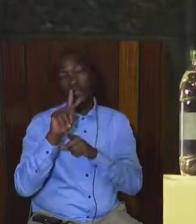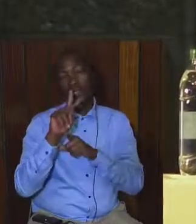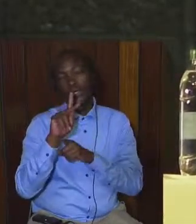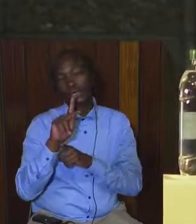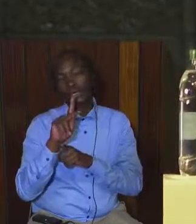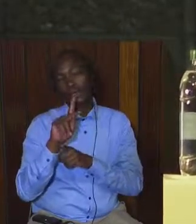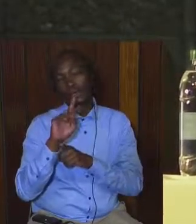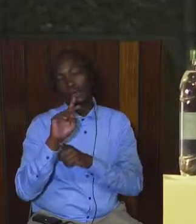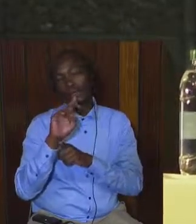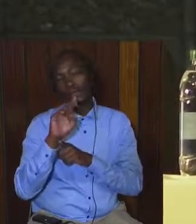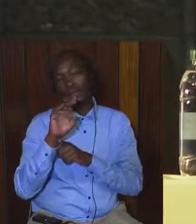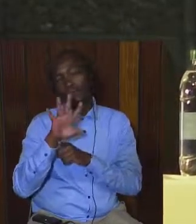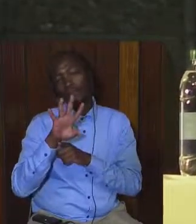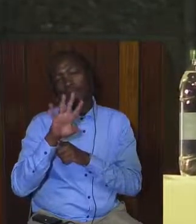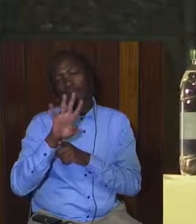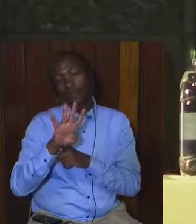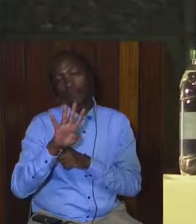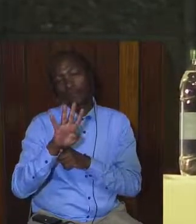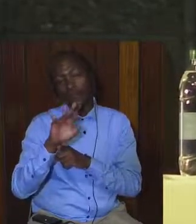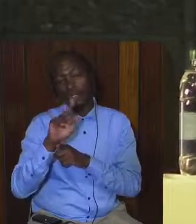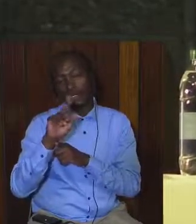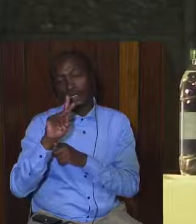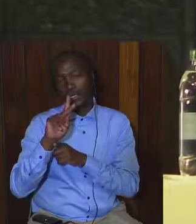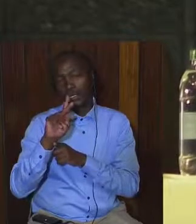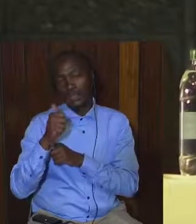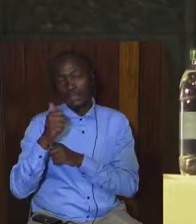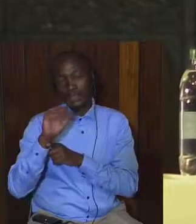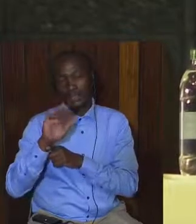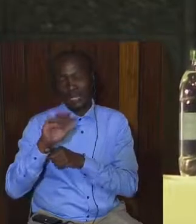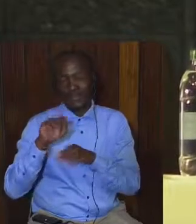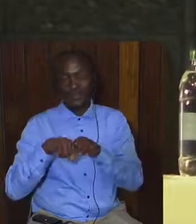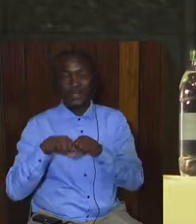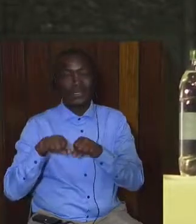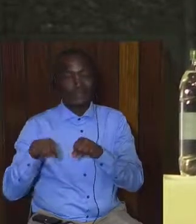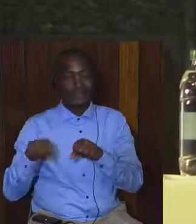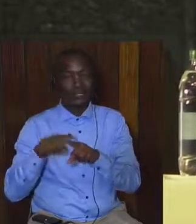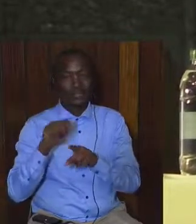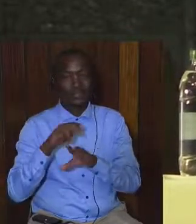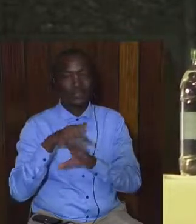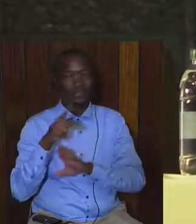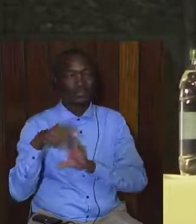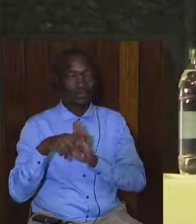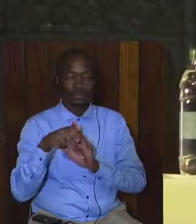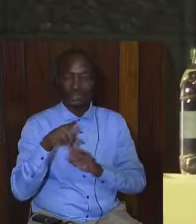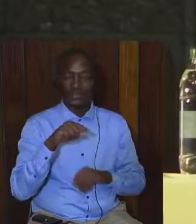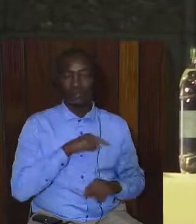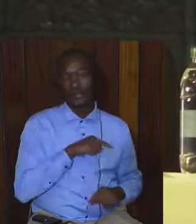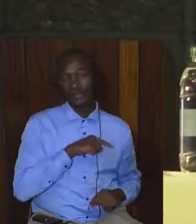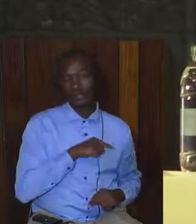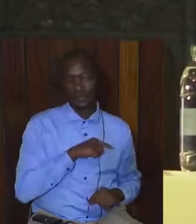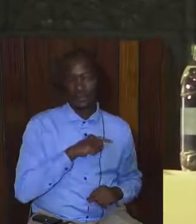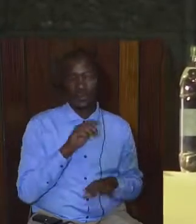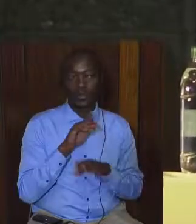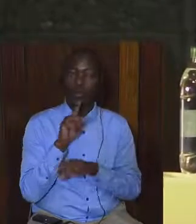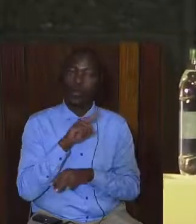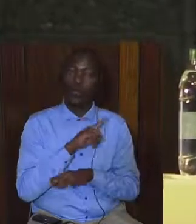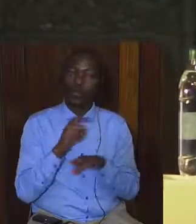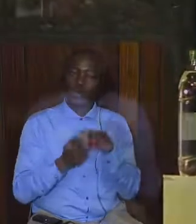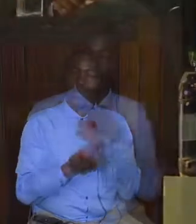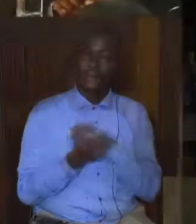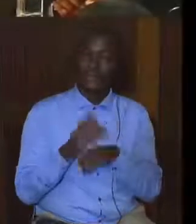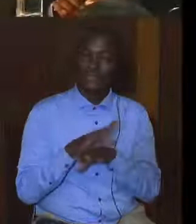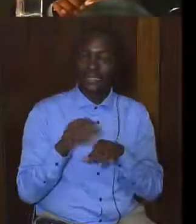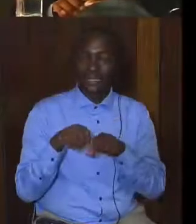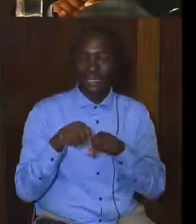the K69, we are delayed on those projects. What happened is that